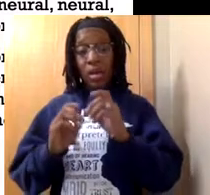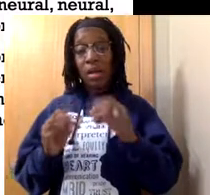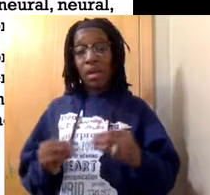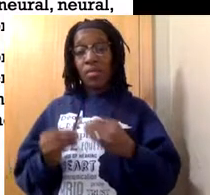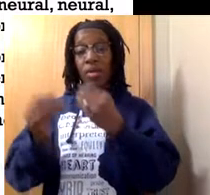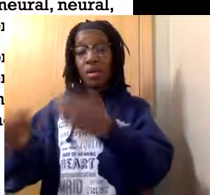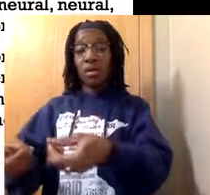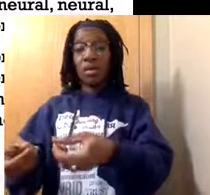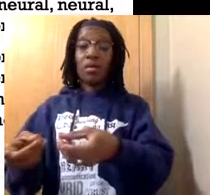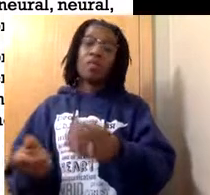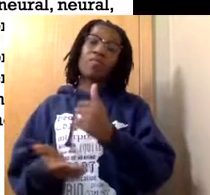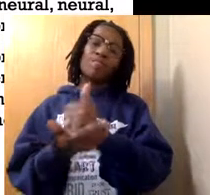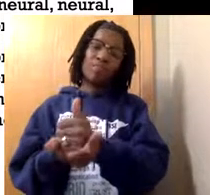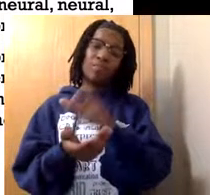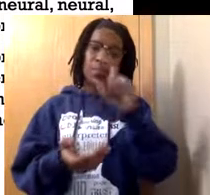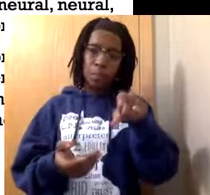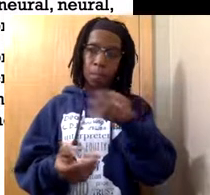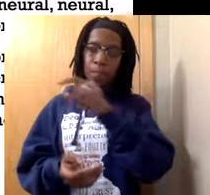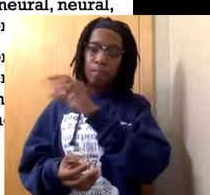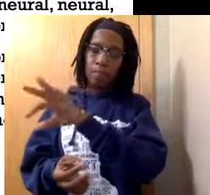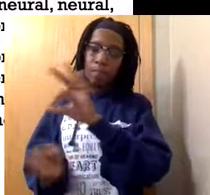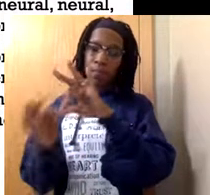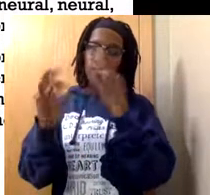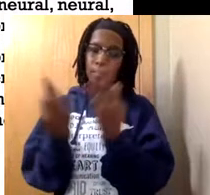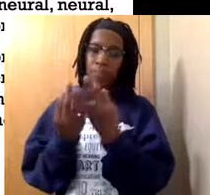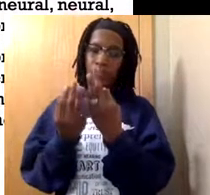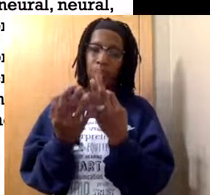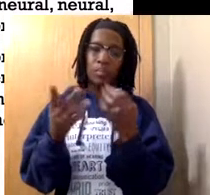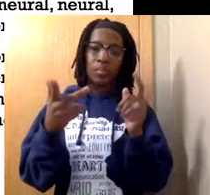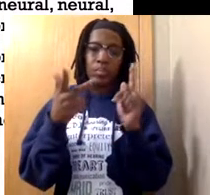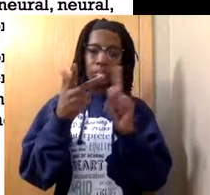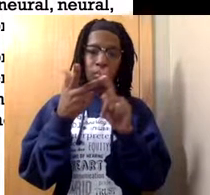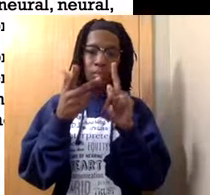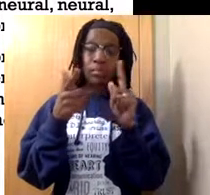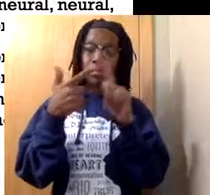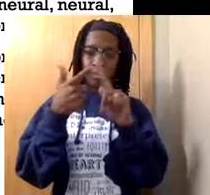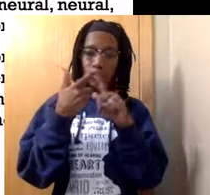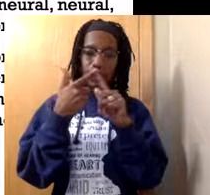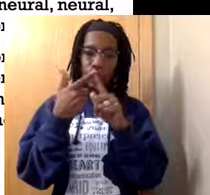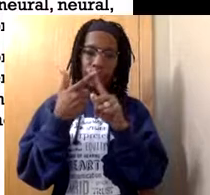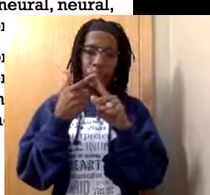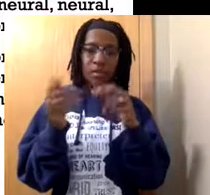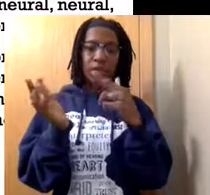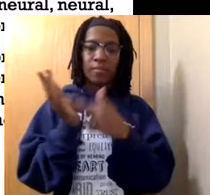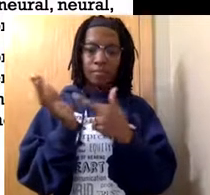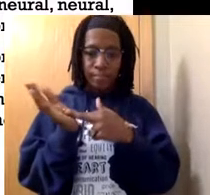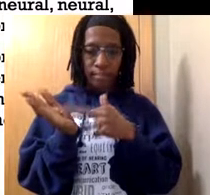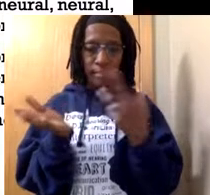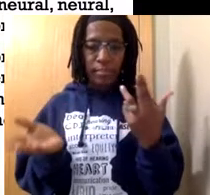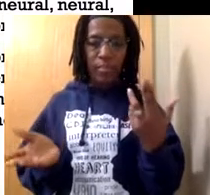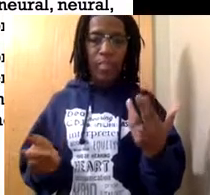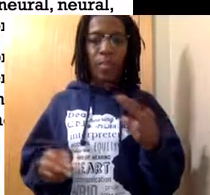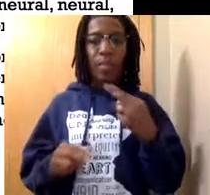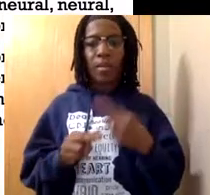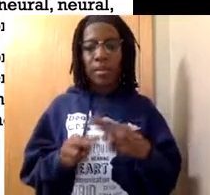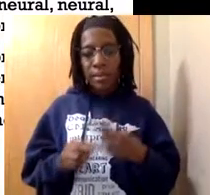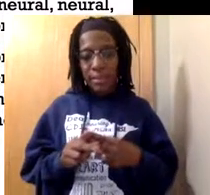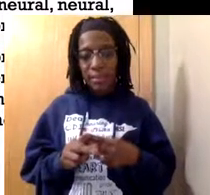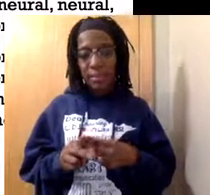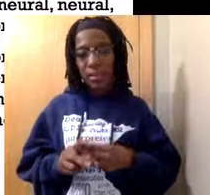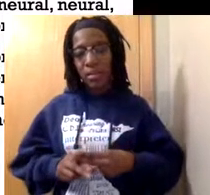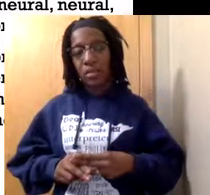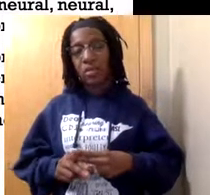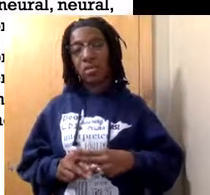for that family. My second resource is called